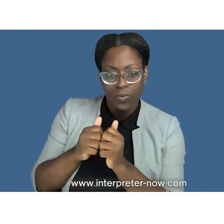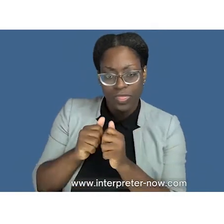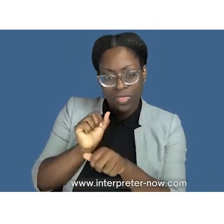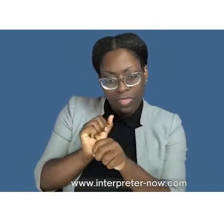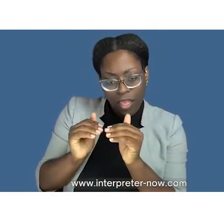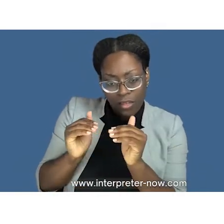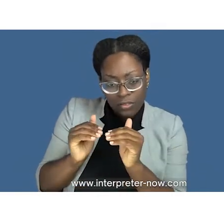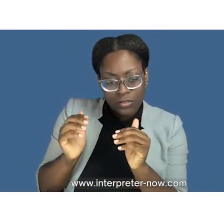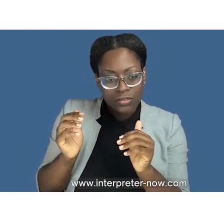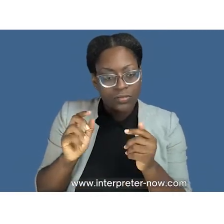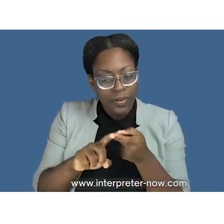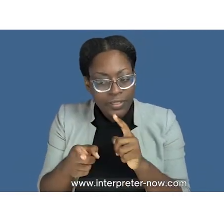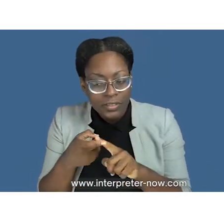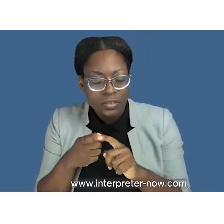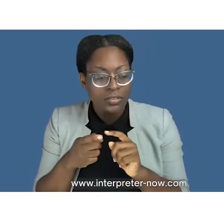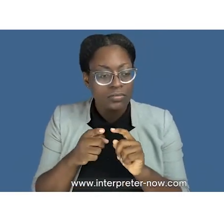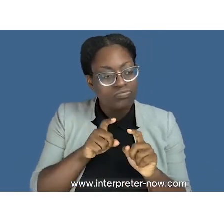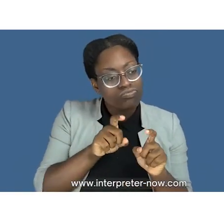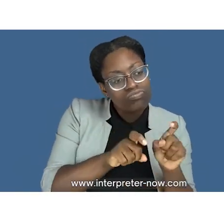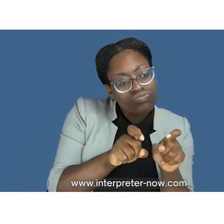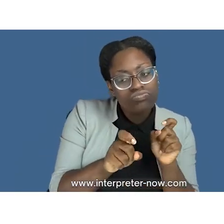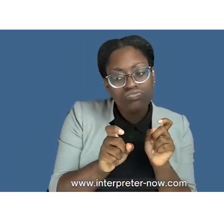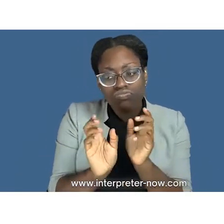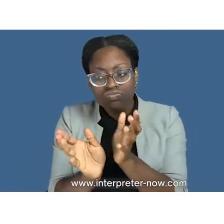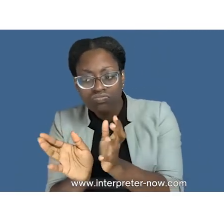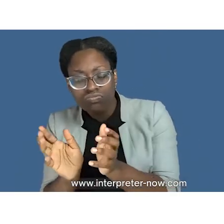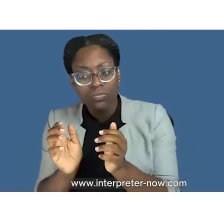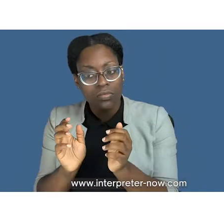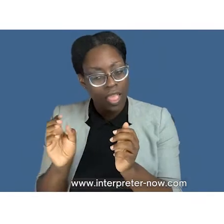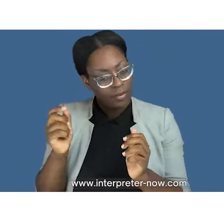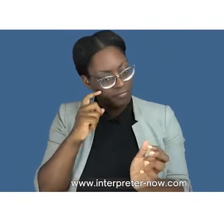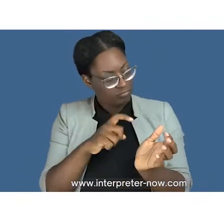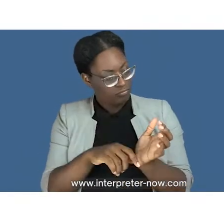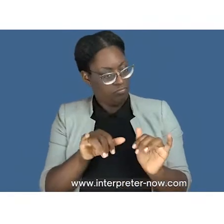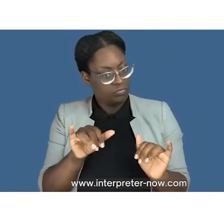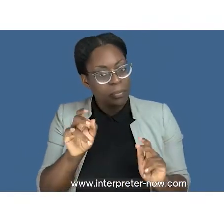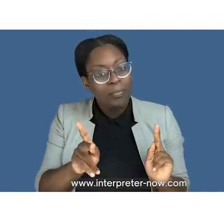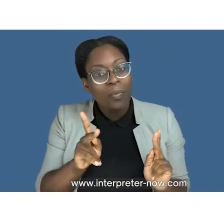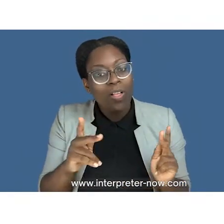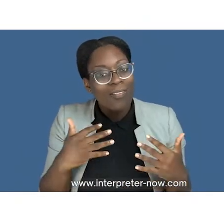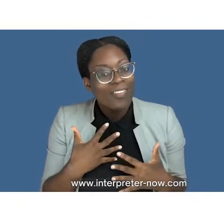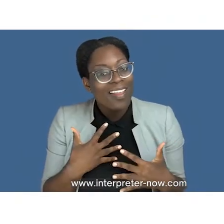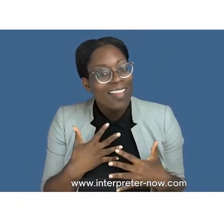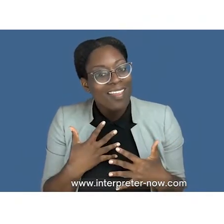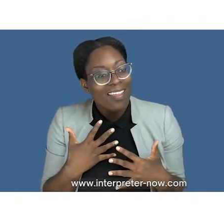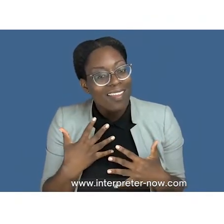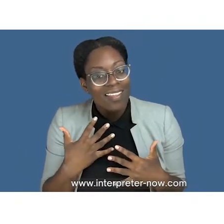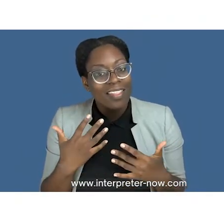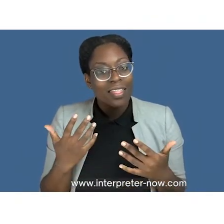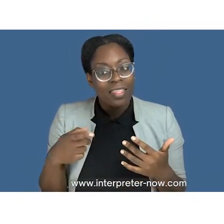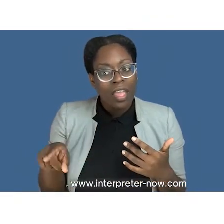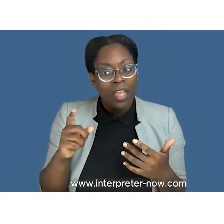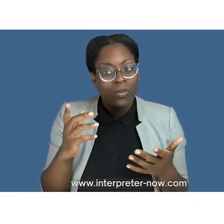people, friends, or even colleagues. I've realized that people are afraid. They're afraid of talking about DI or